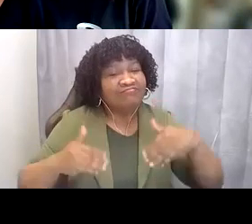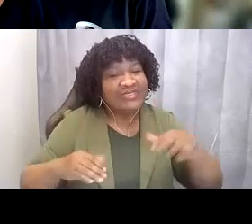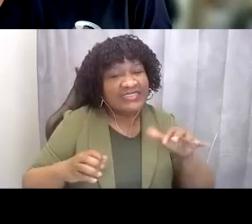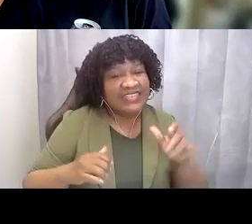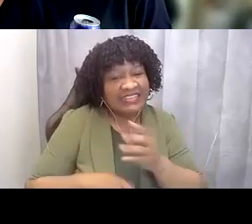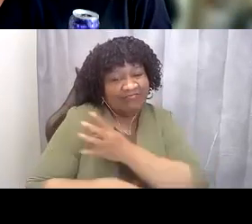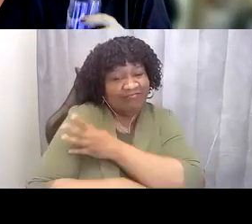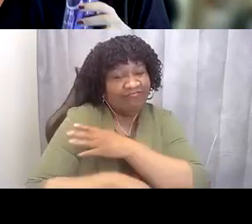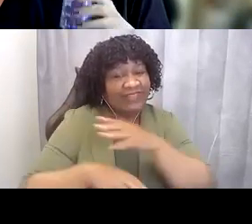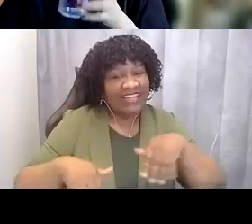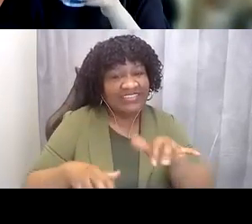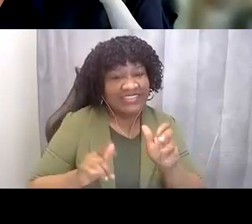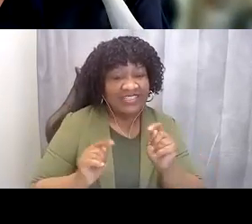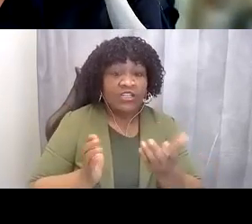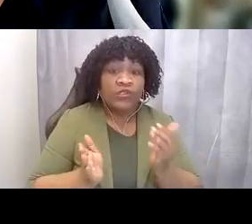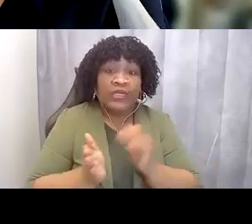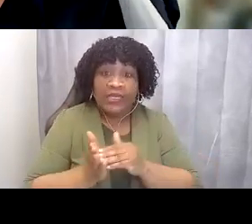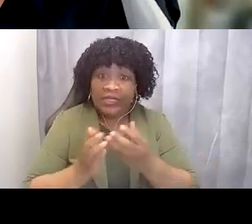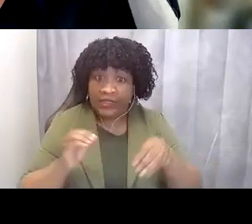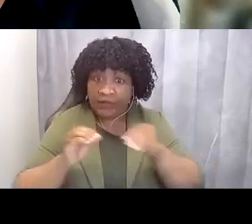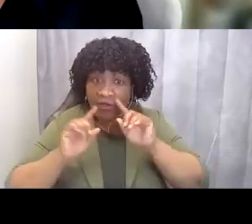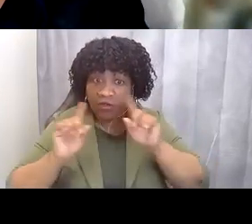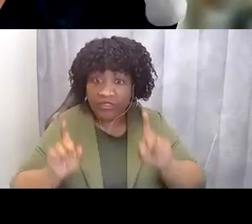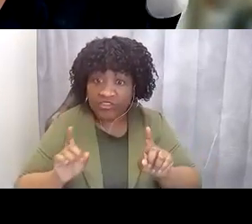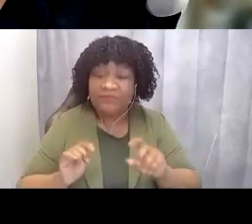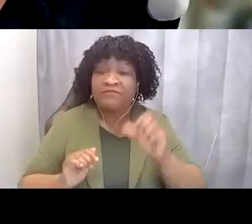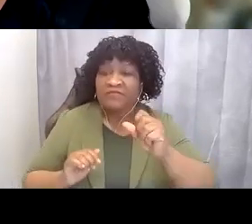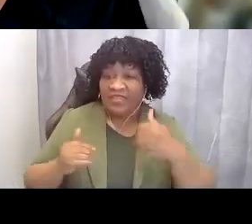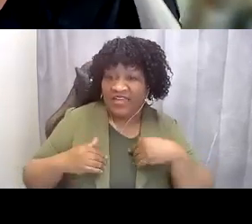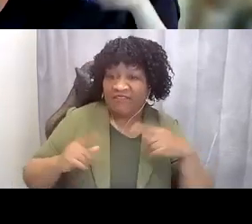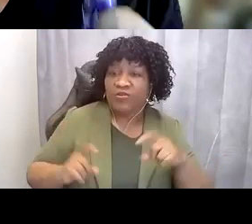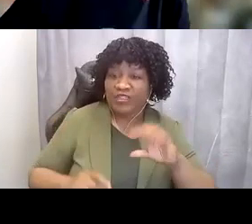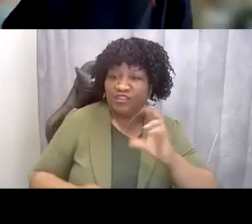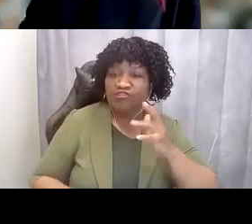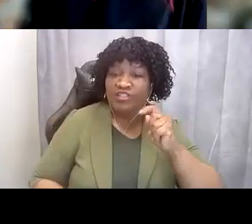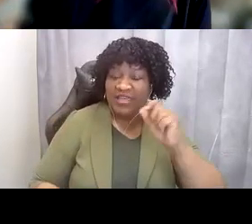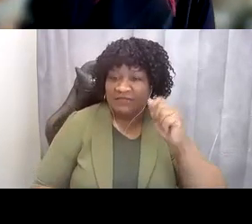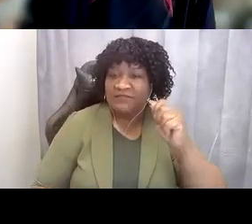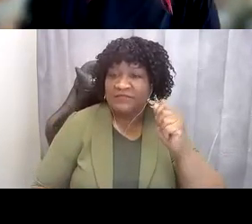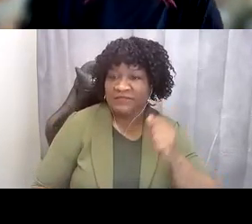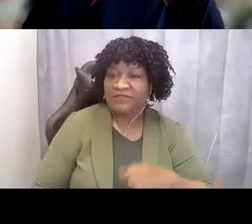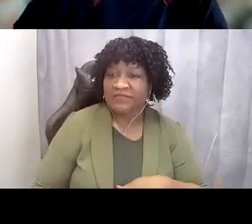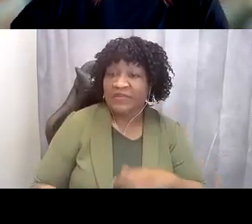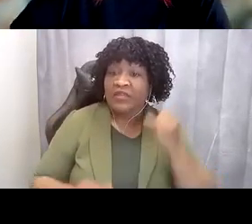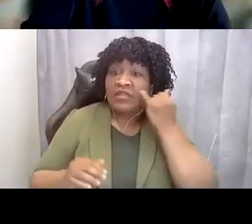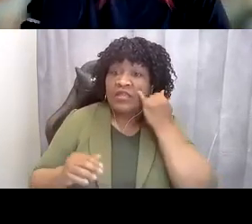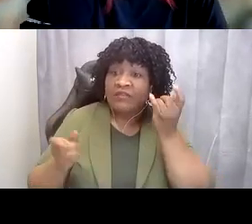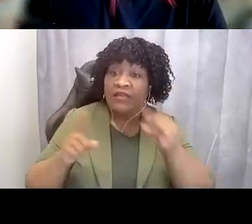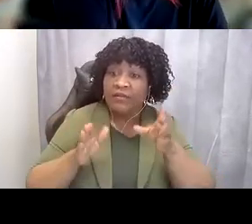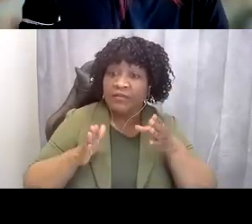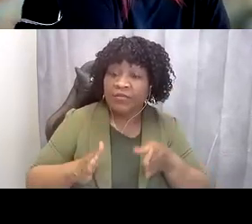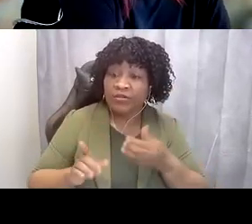it. So questions on any of this? Yeah, there's a question in the chat box. If a person